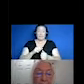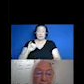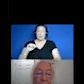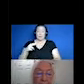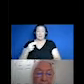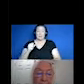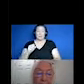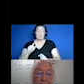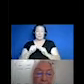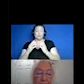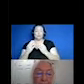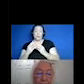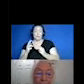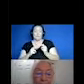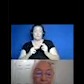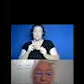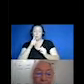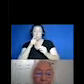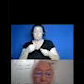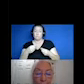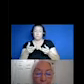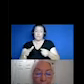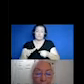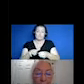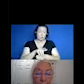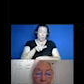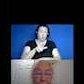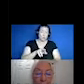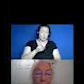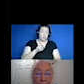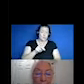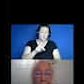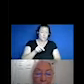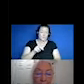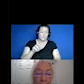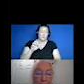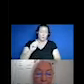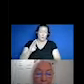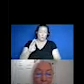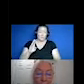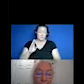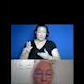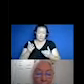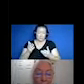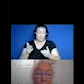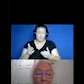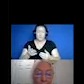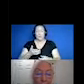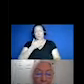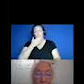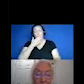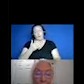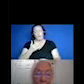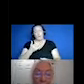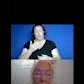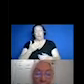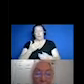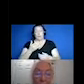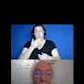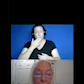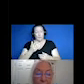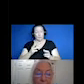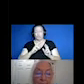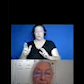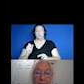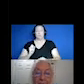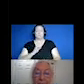tribal facility that provides full or low risk obstetric services are well equipped and